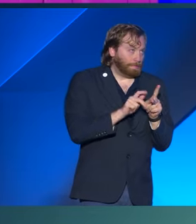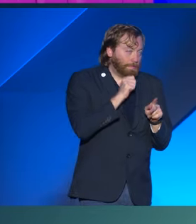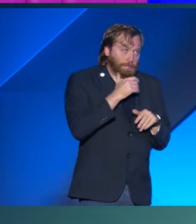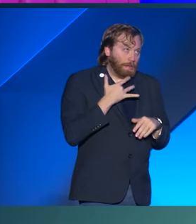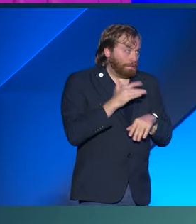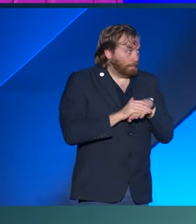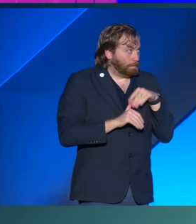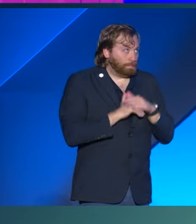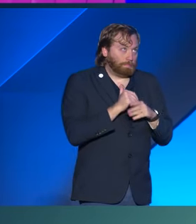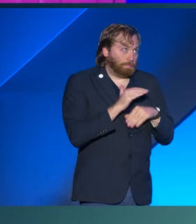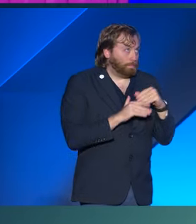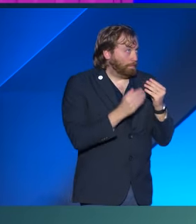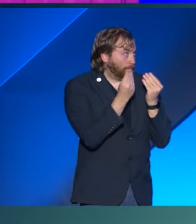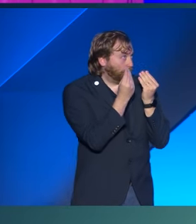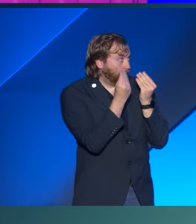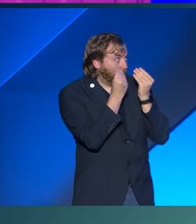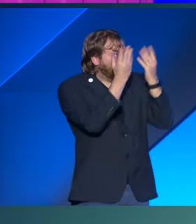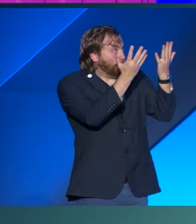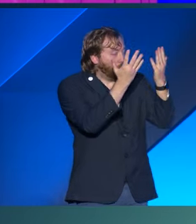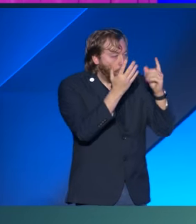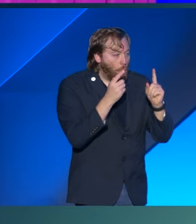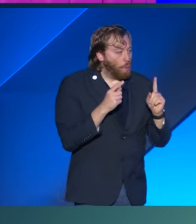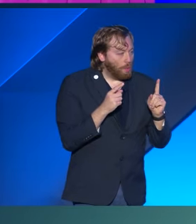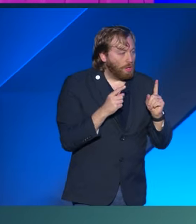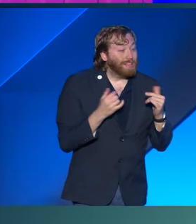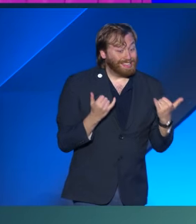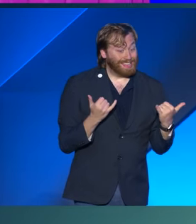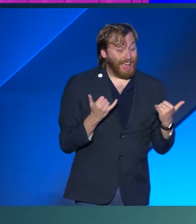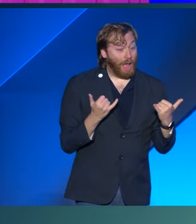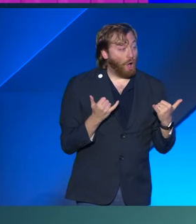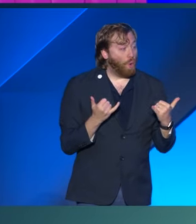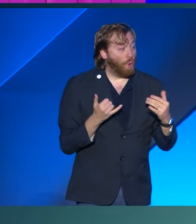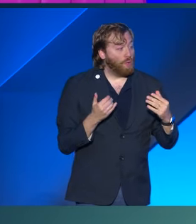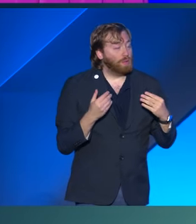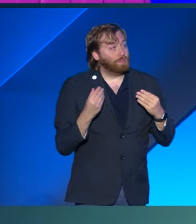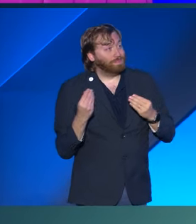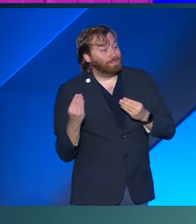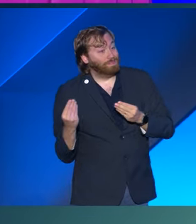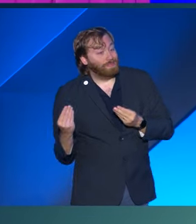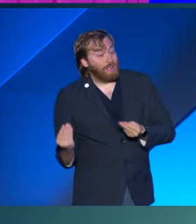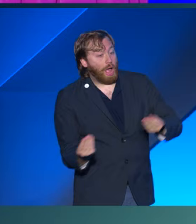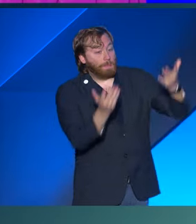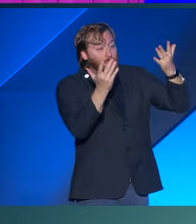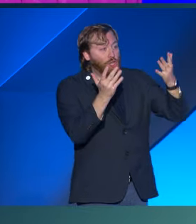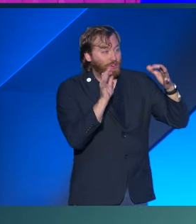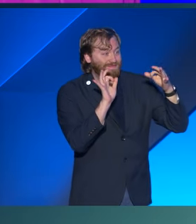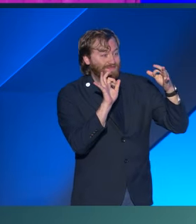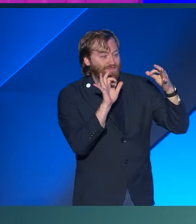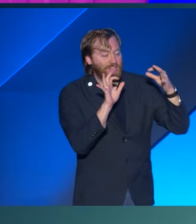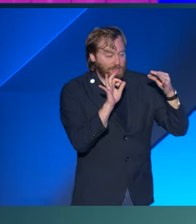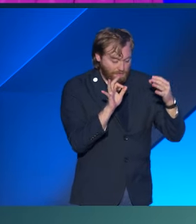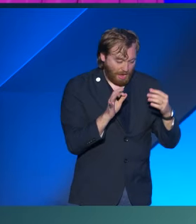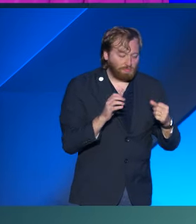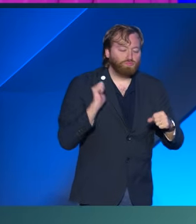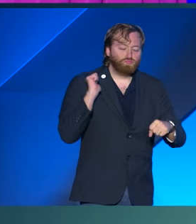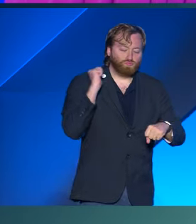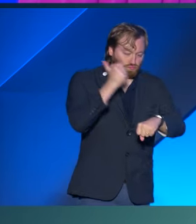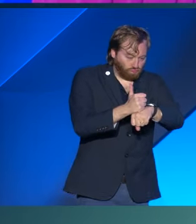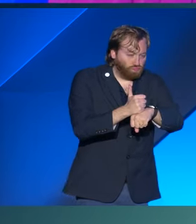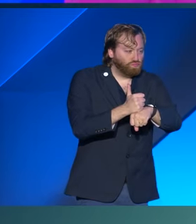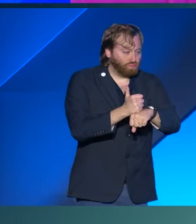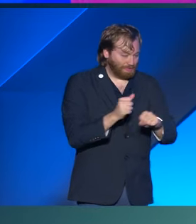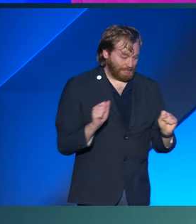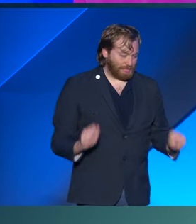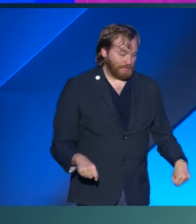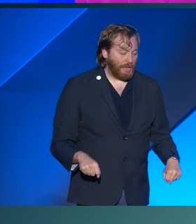or their skip levels. And now upward feedback is firm-wide. It also helps bolster psychological